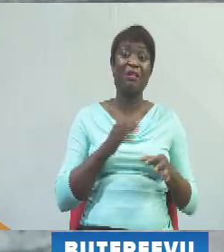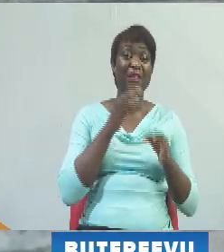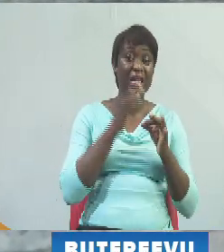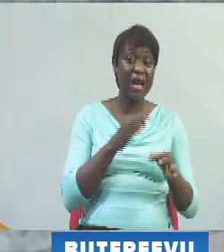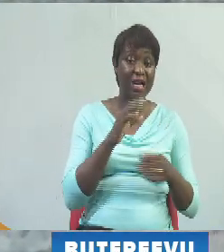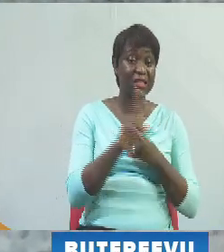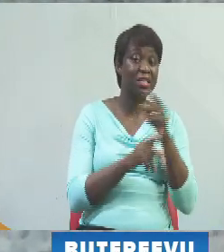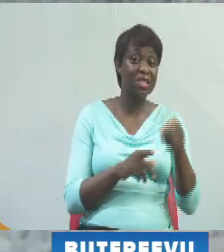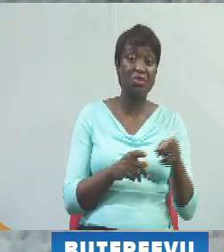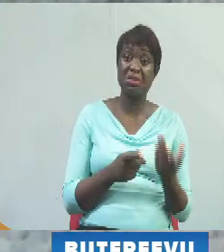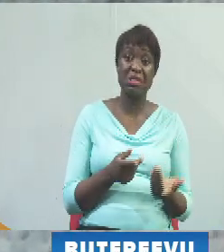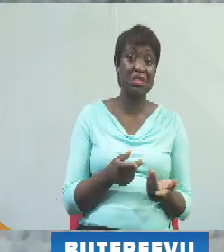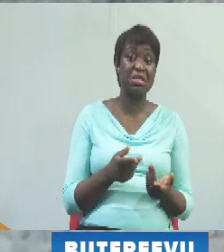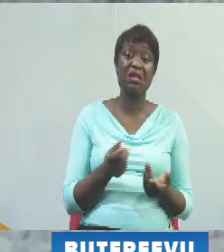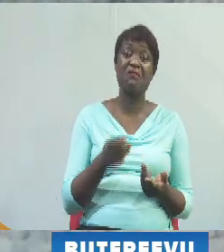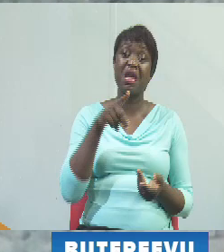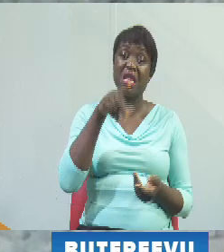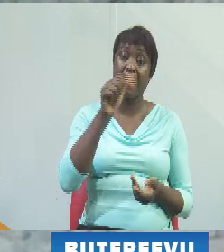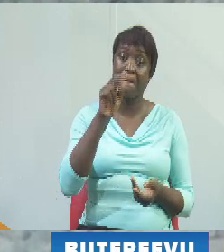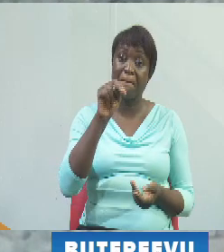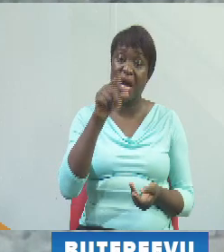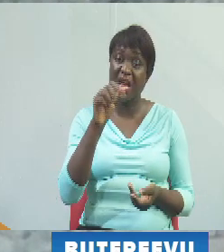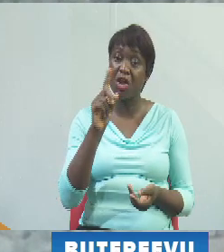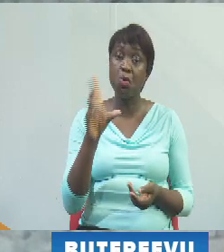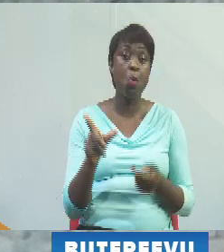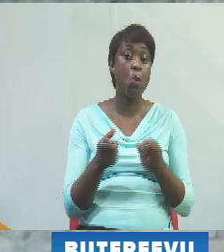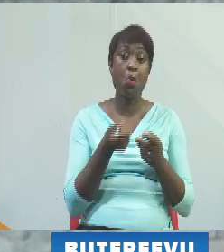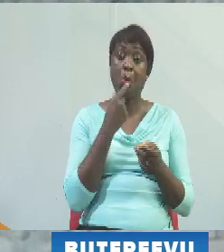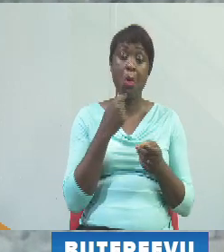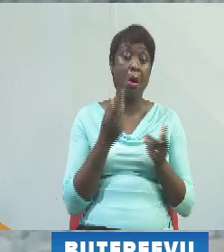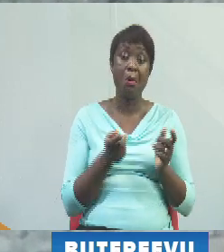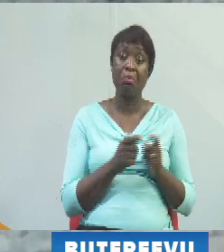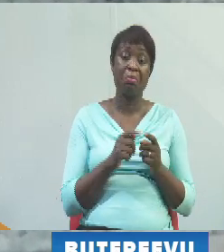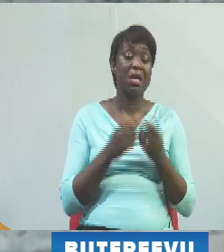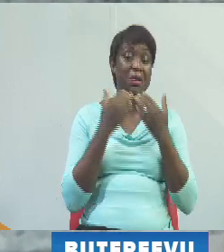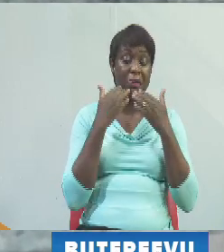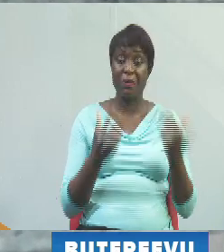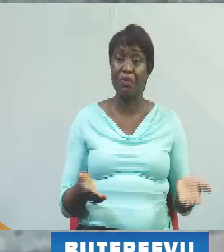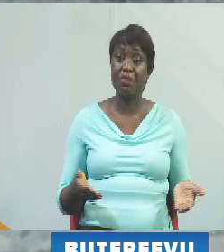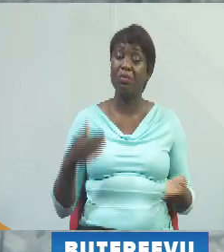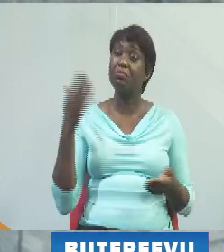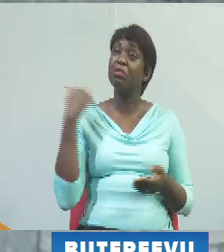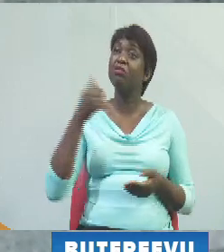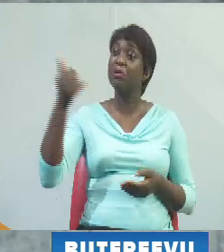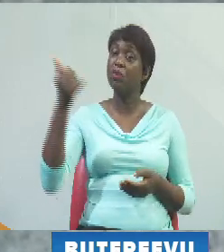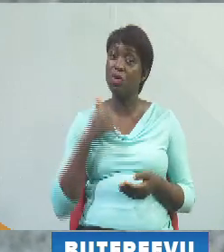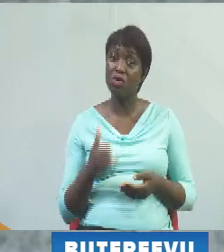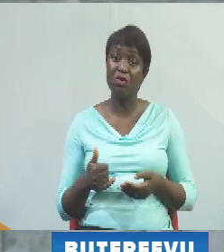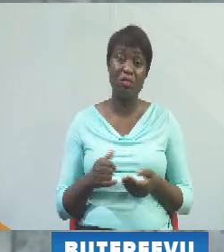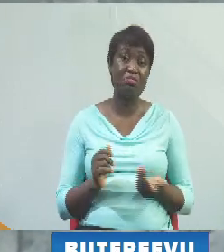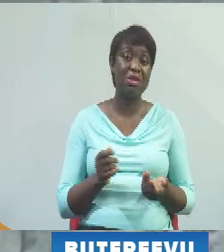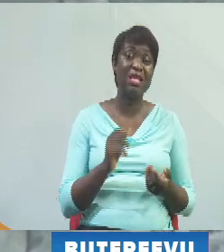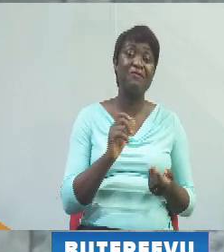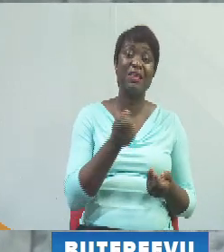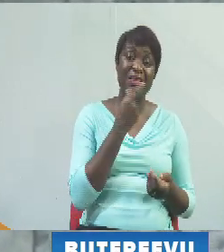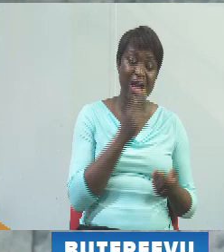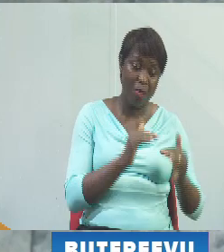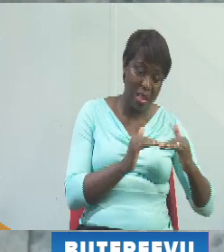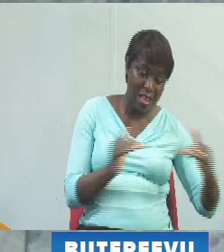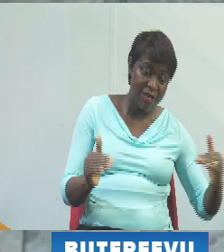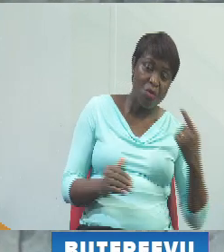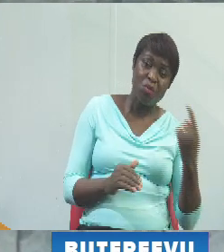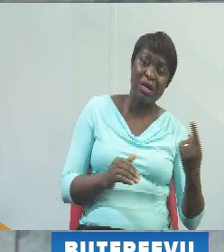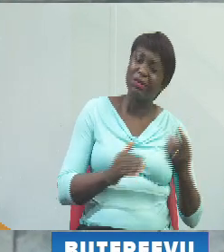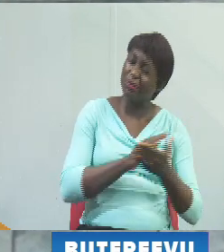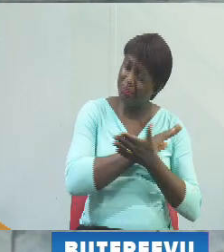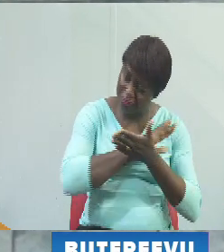yomo duali de kuwe, ni nakaseke nakaseke hospital. Health center yengo ma last week banku bida. Ngati wali wa deneda galeri soke wako. Na haba saa